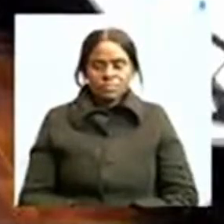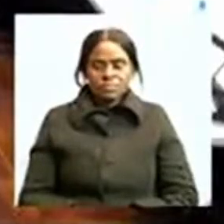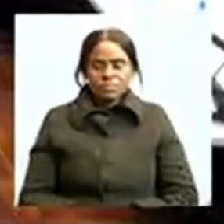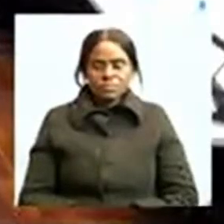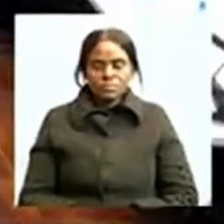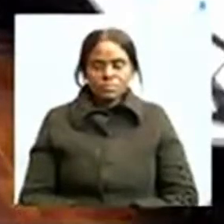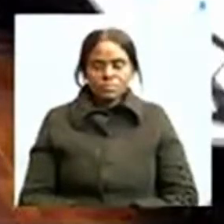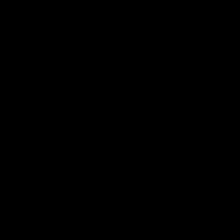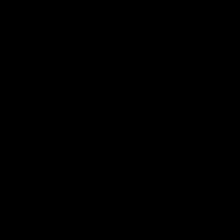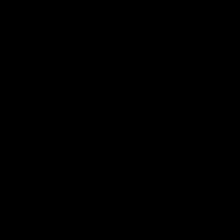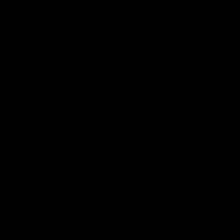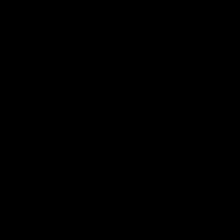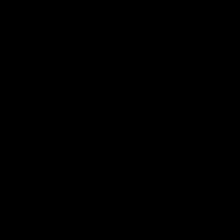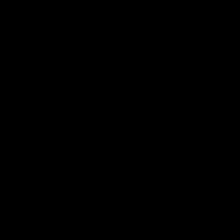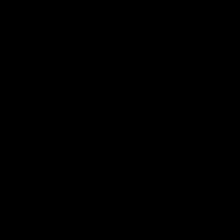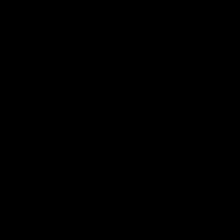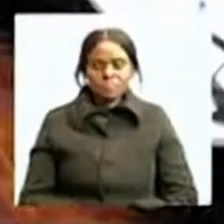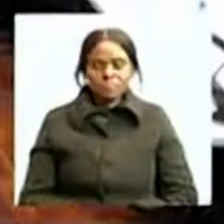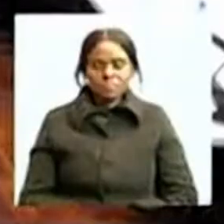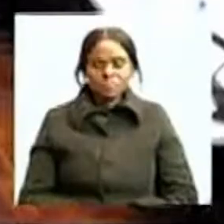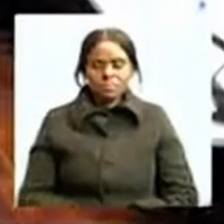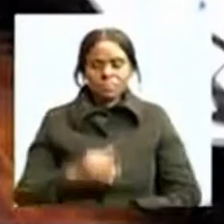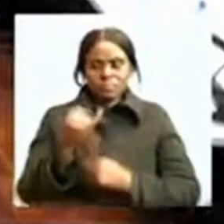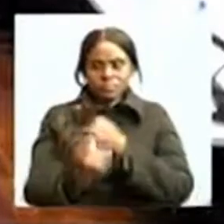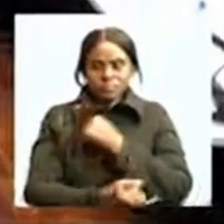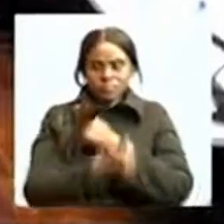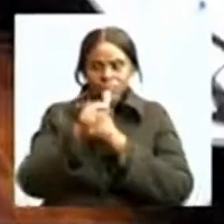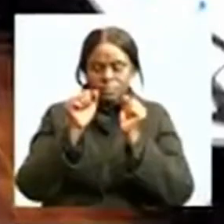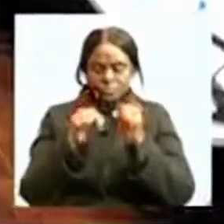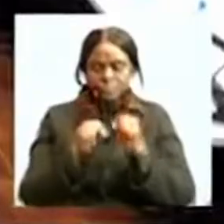Okay, she will join us. Sir, you can introduce yourself.